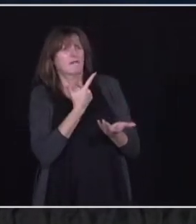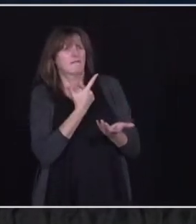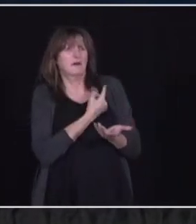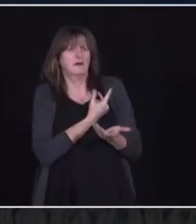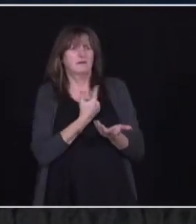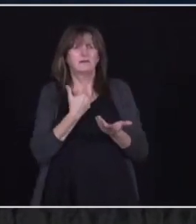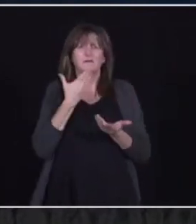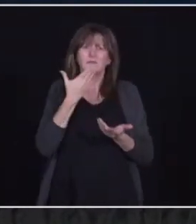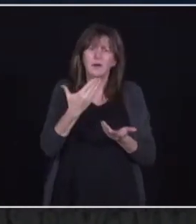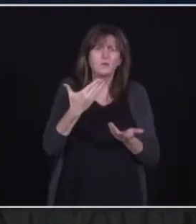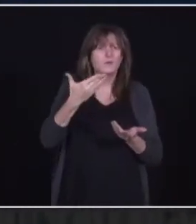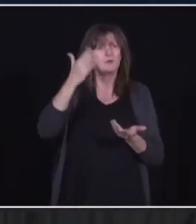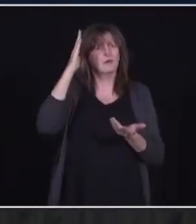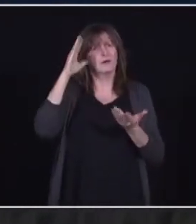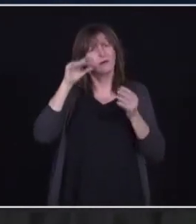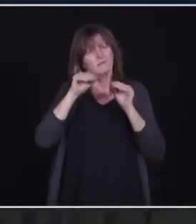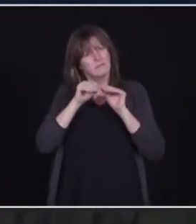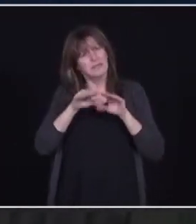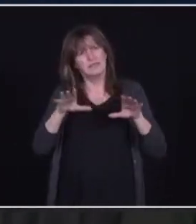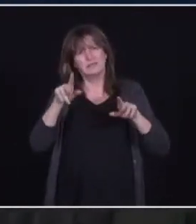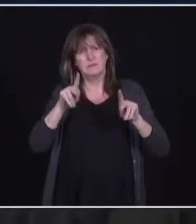General.